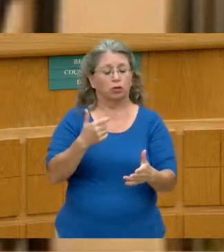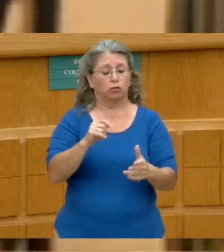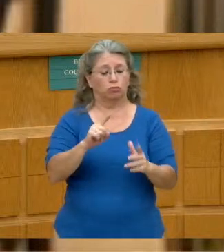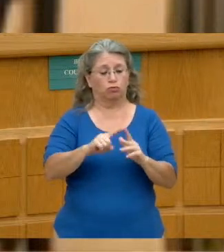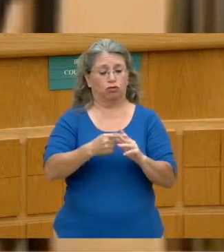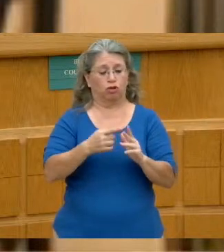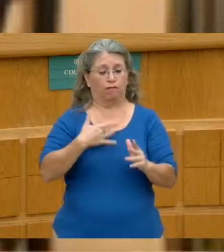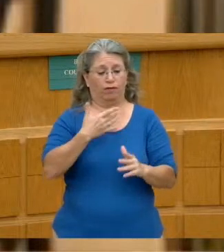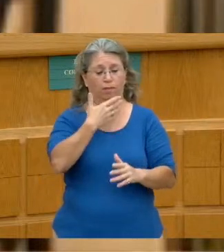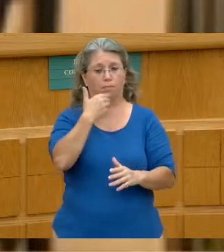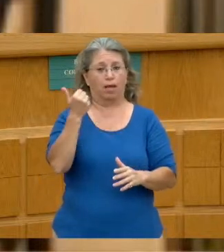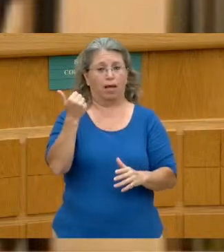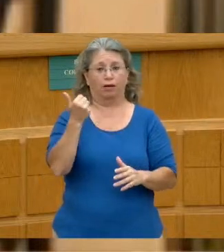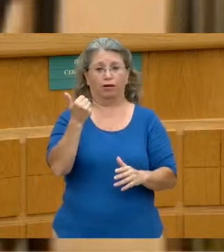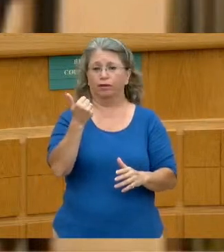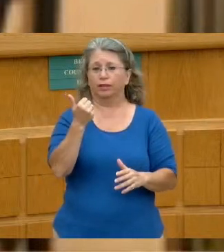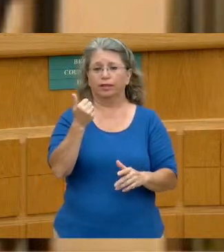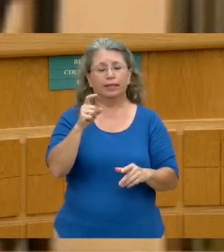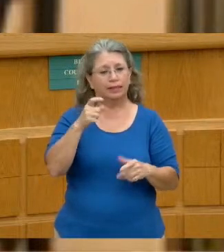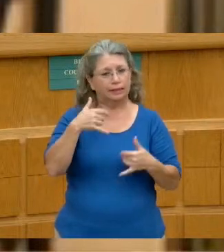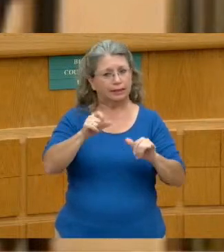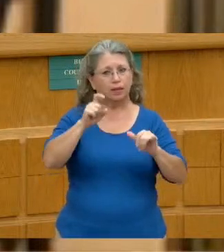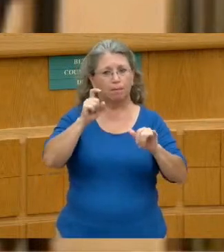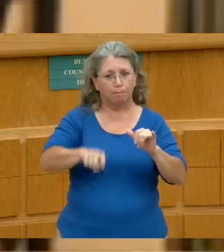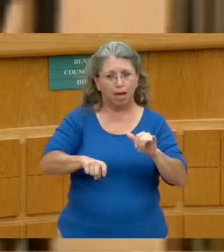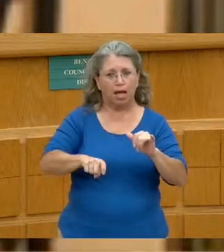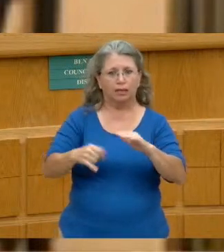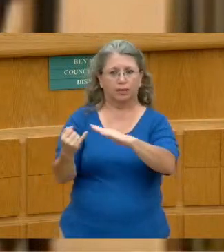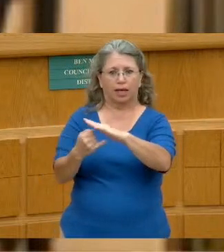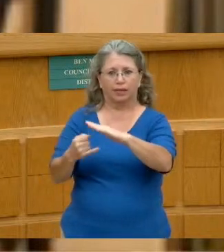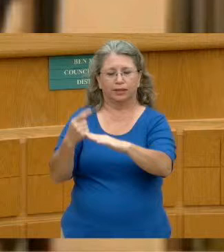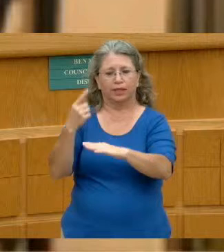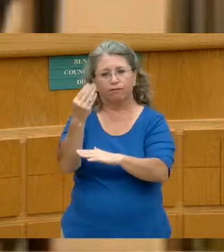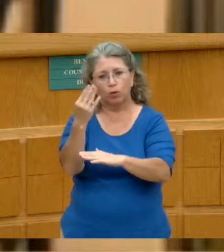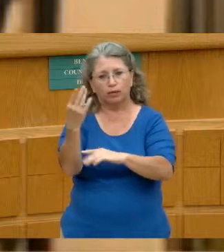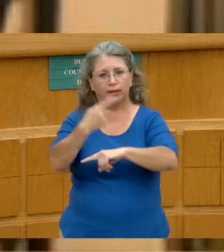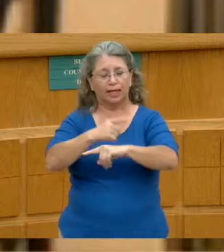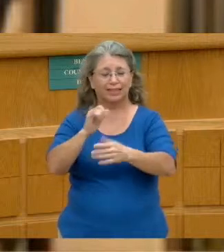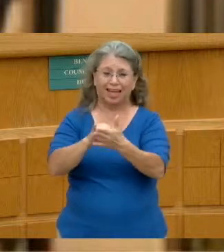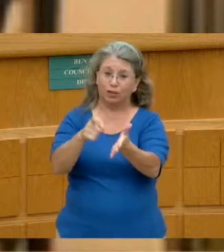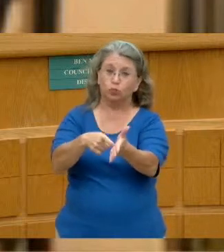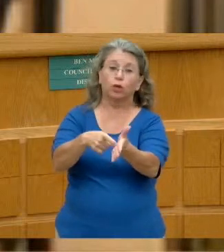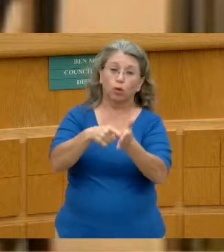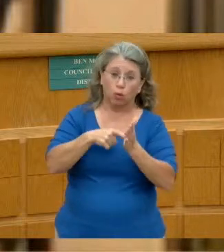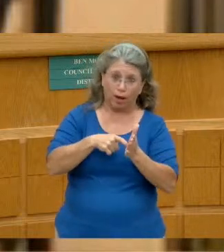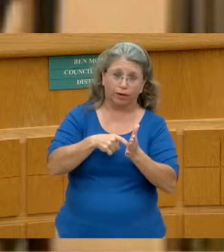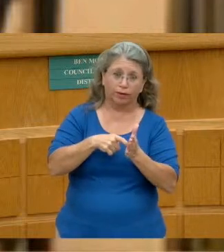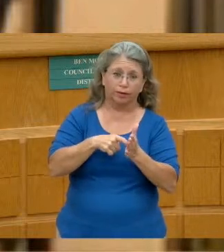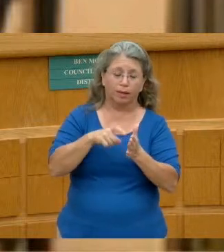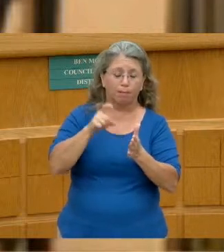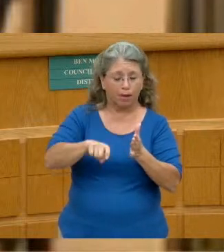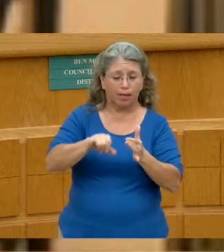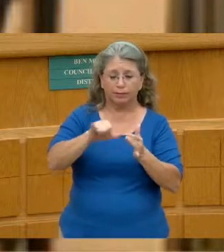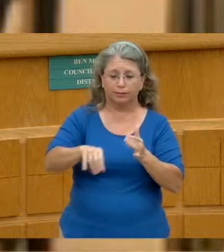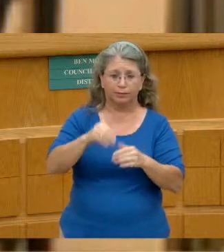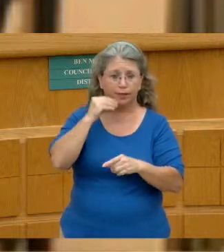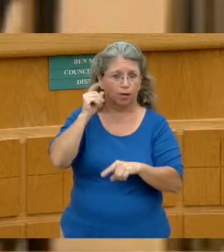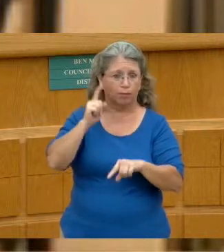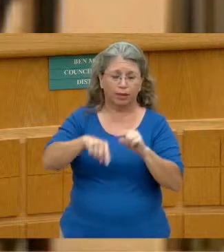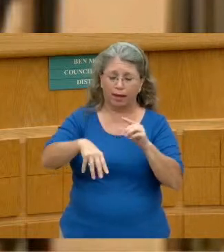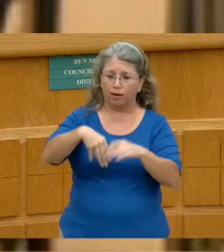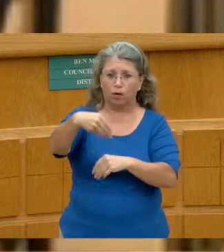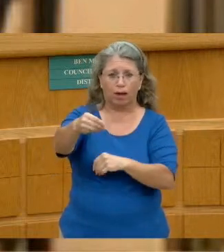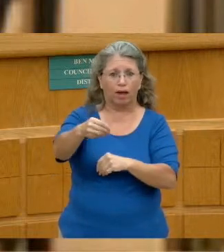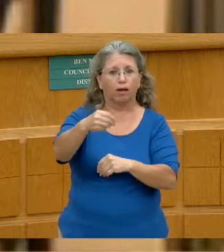You're still in isolation for 14 days, and that's a requirement. You must stay home and you cannot go out because